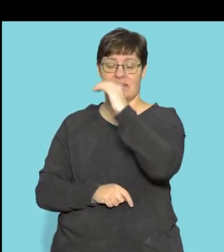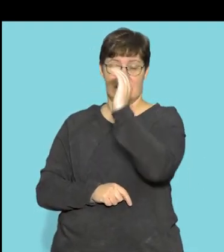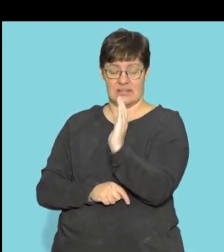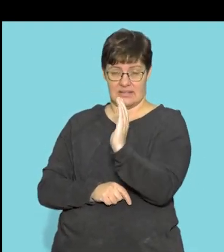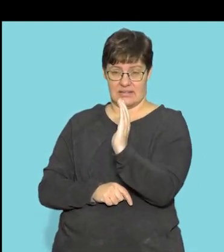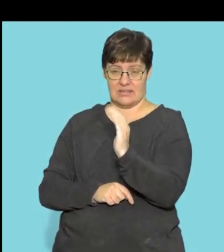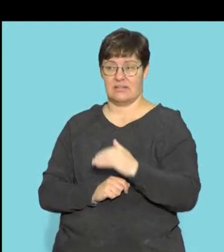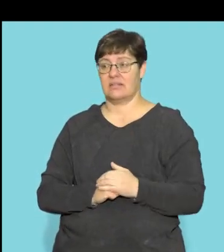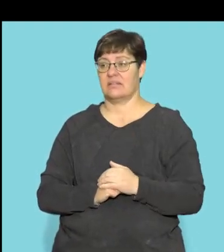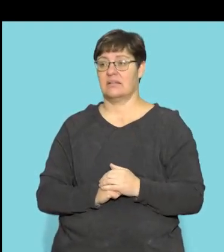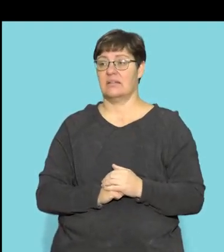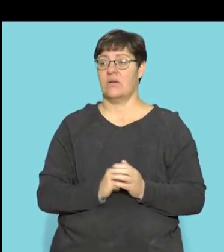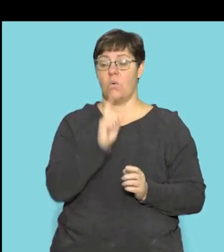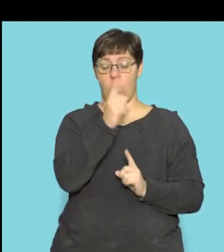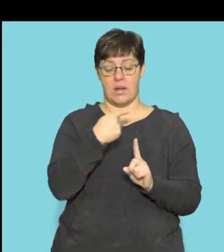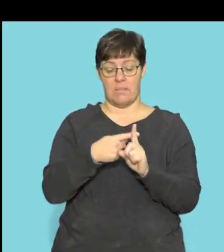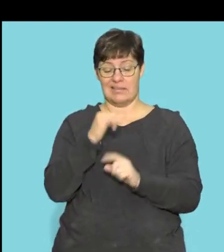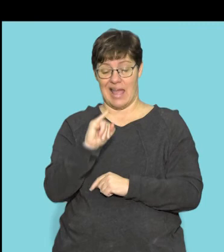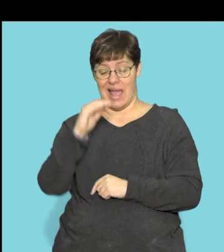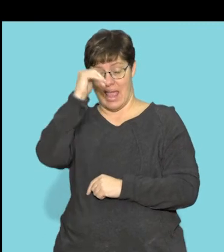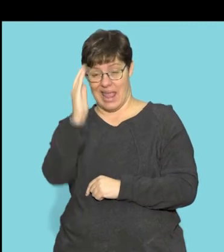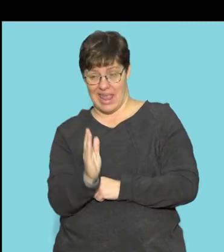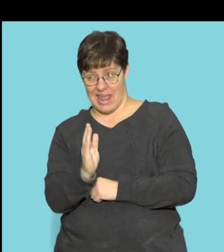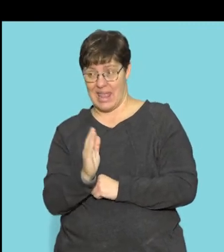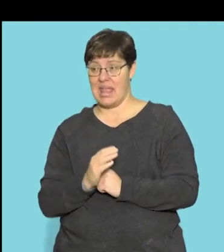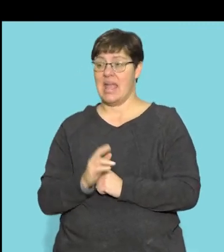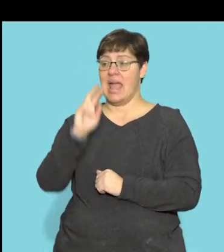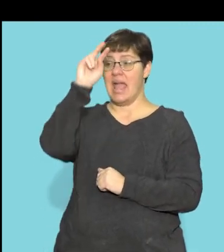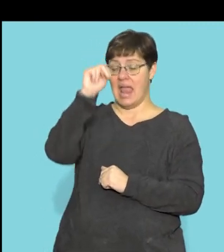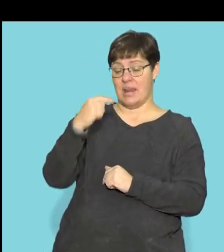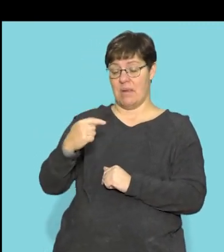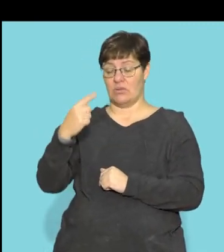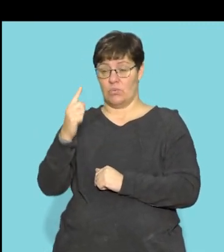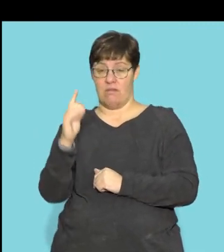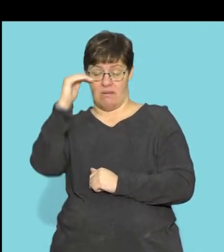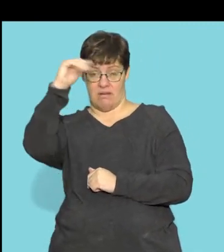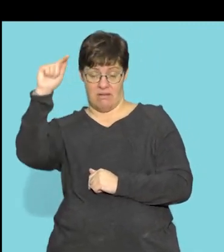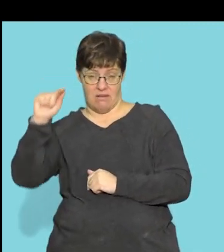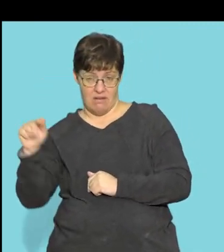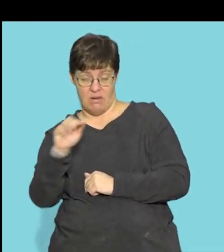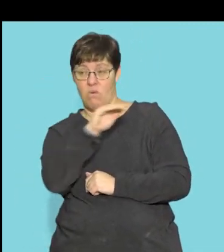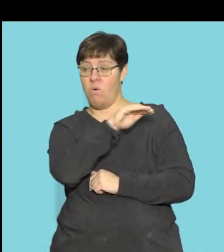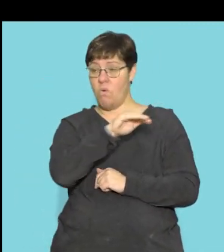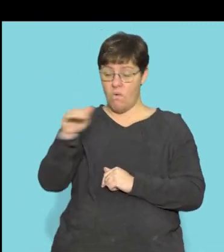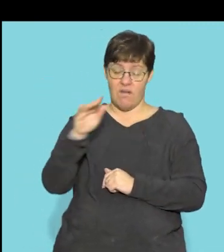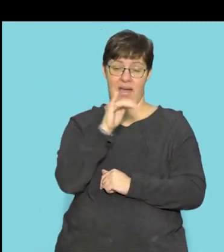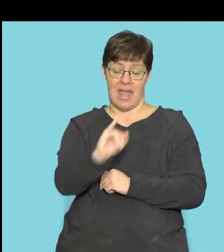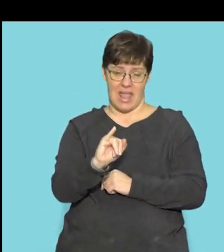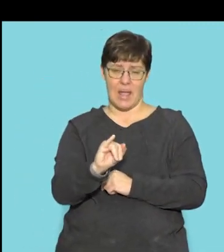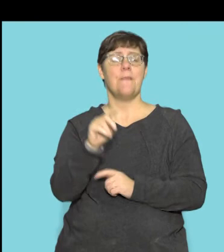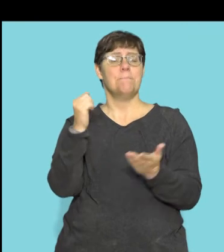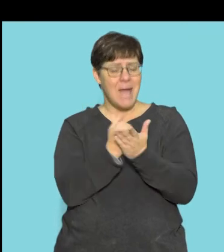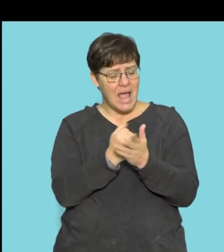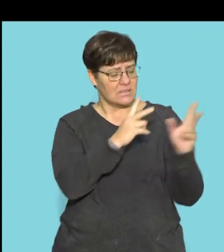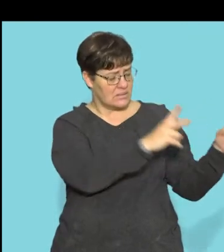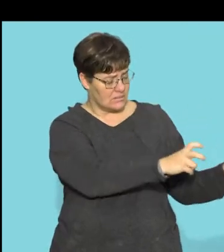the formula, guys. You don't just jump into substituting into something that I cannot even see where you get it from, right? Over